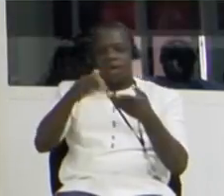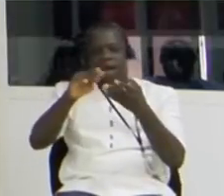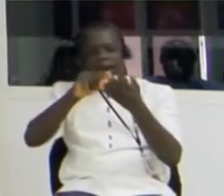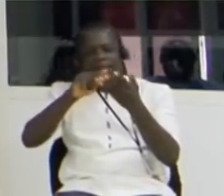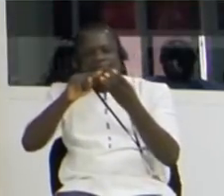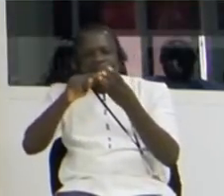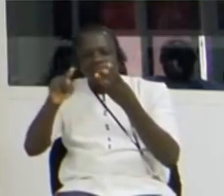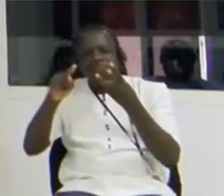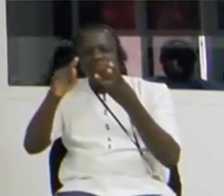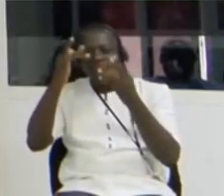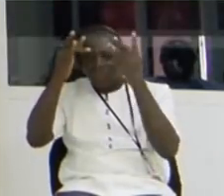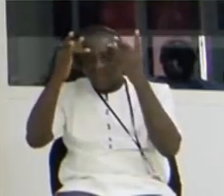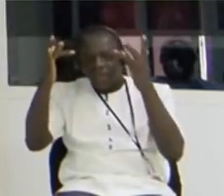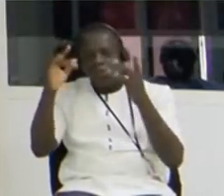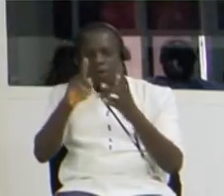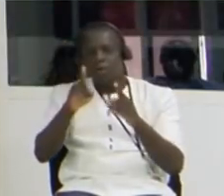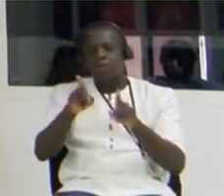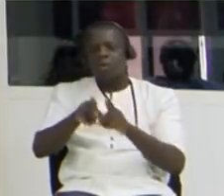talent.